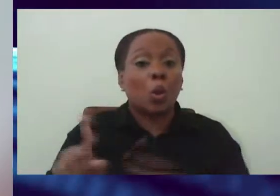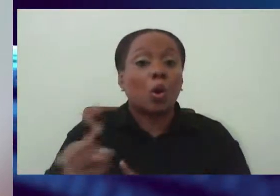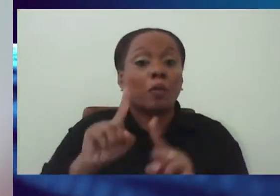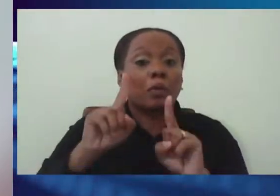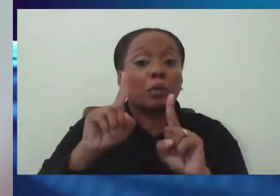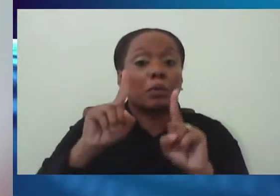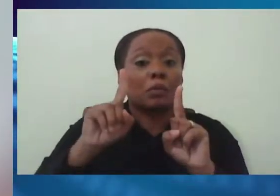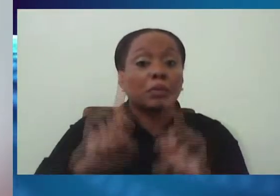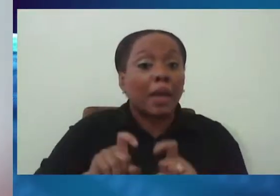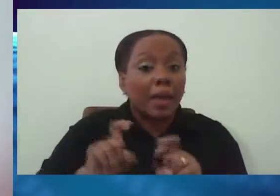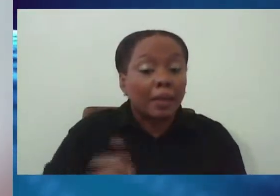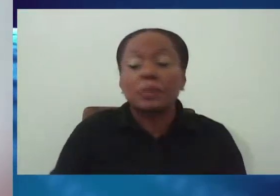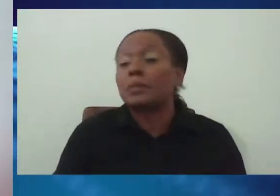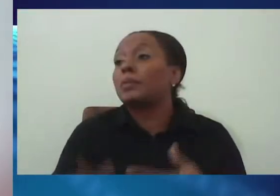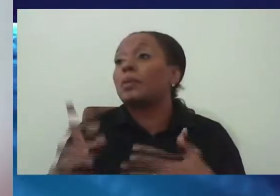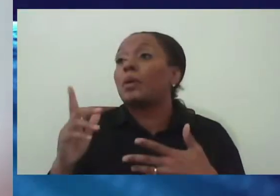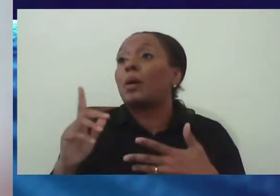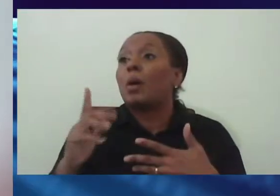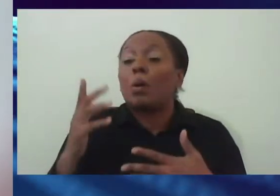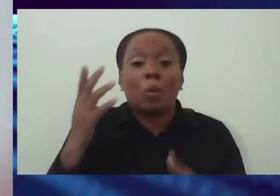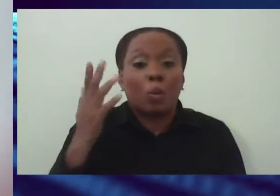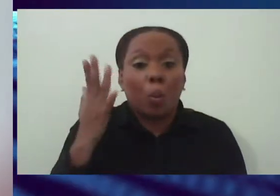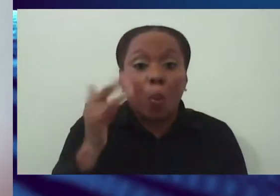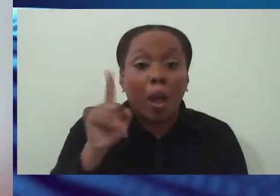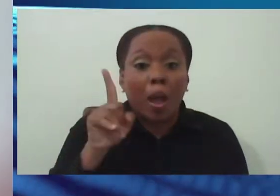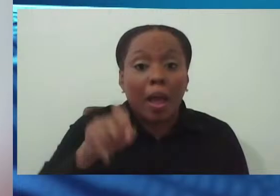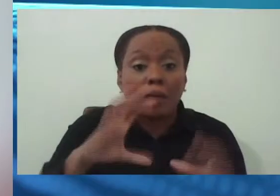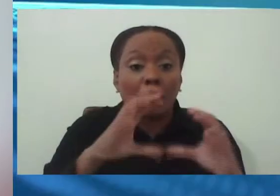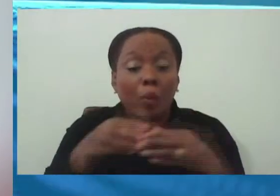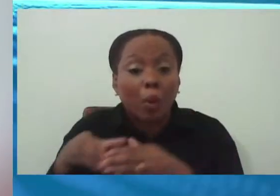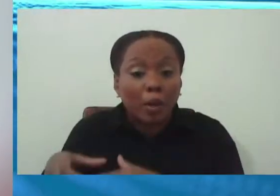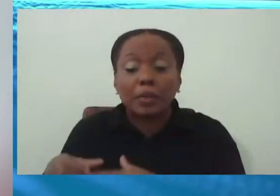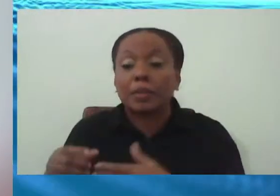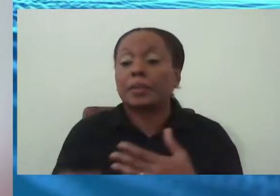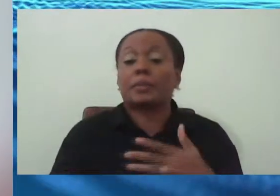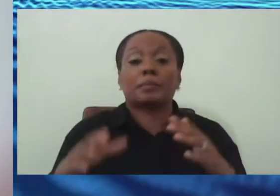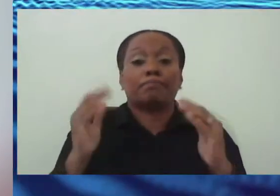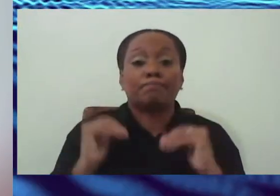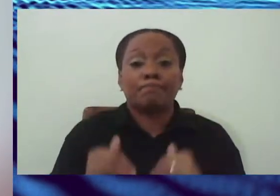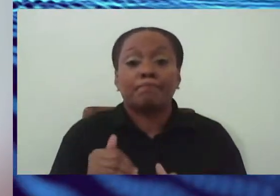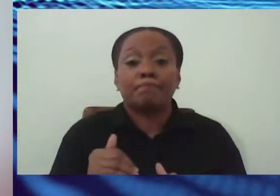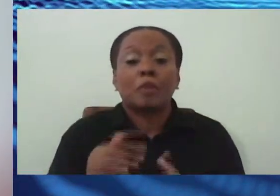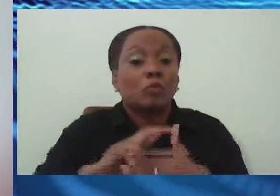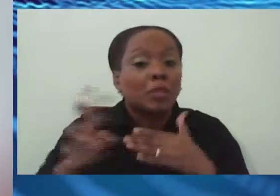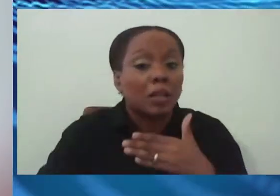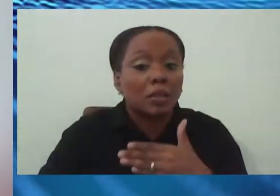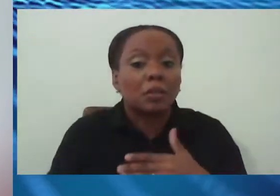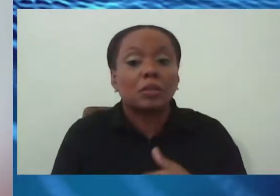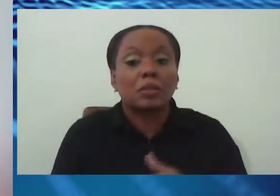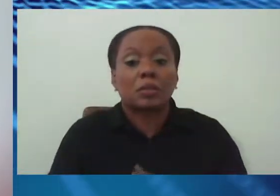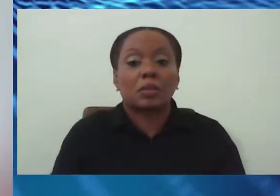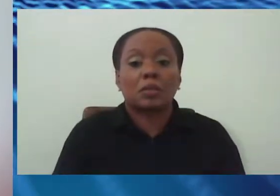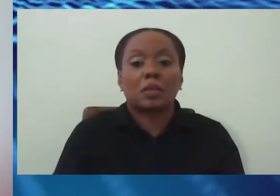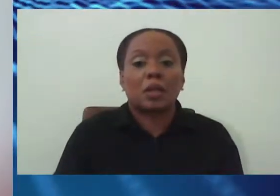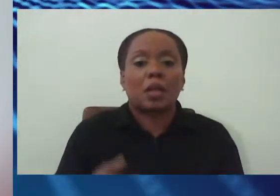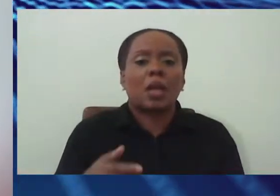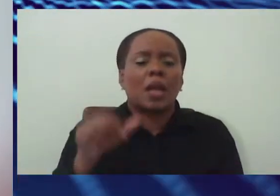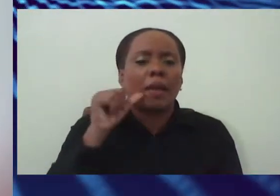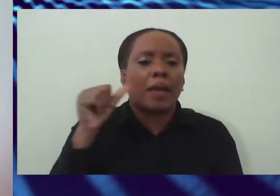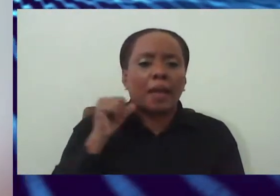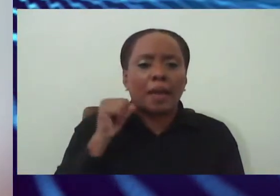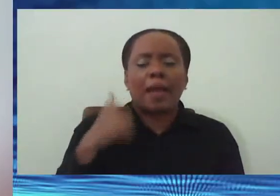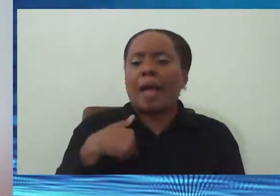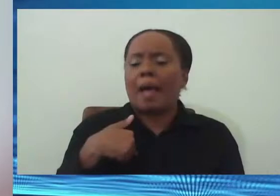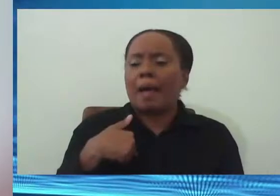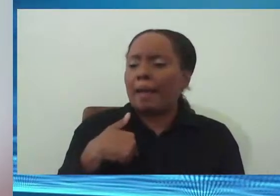of haven't seen the results. The results normally, we have been, and I looked at this yesterday,